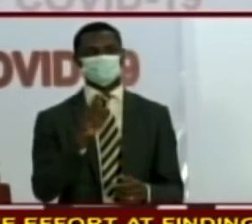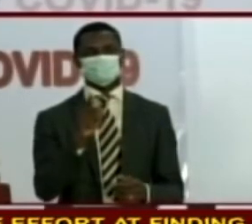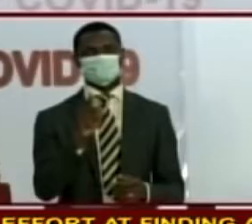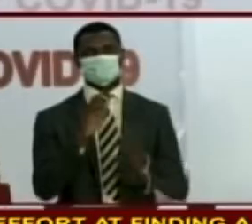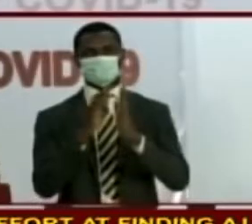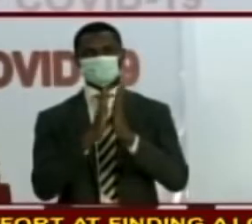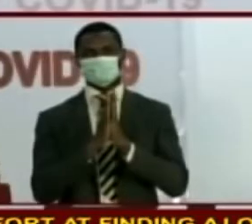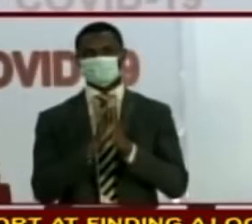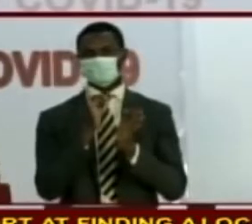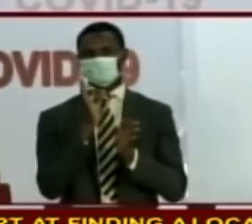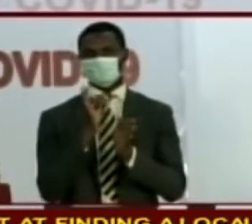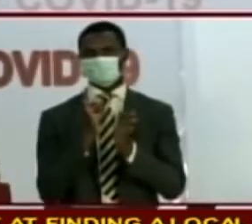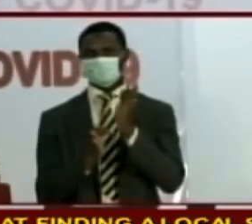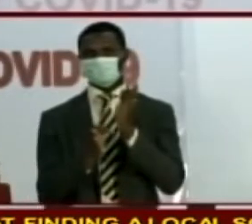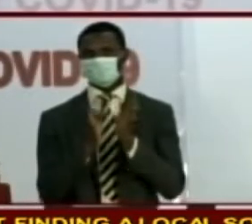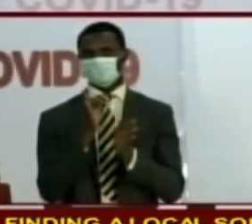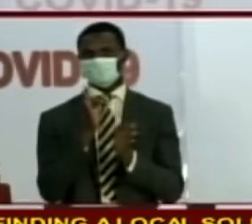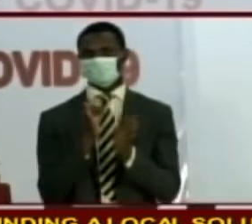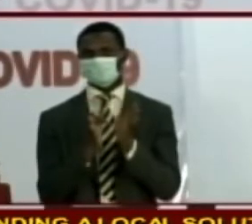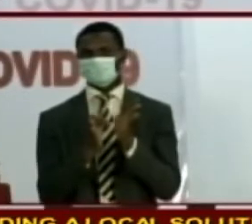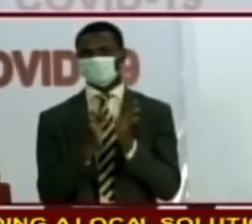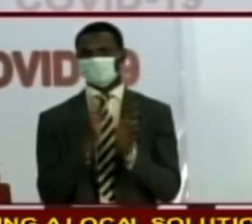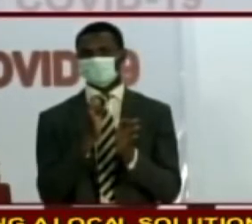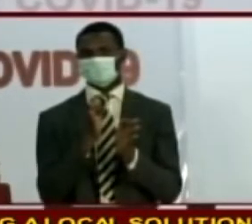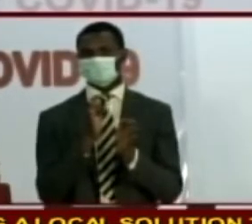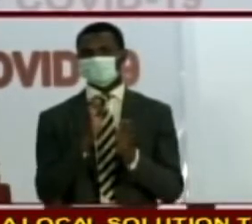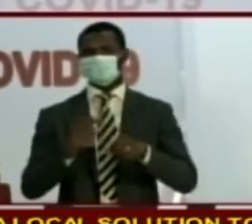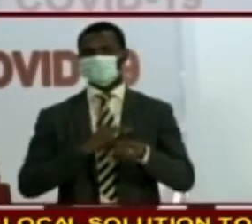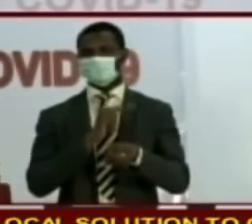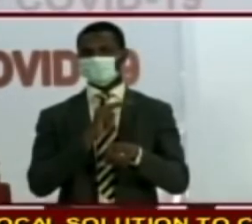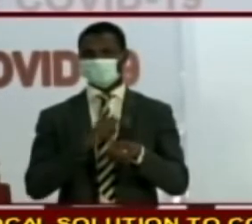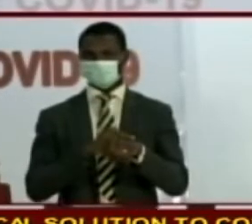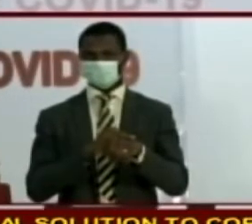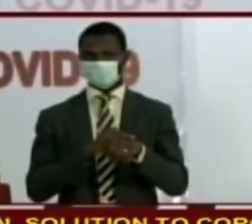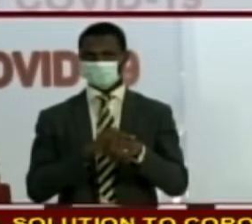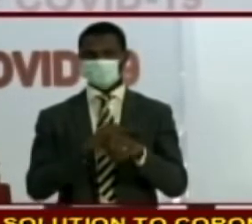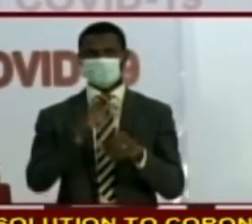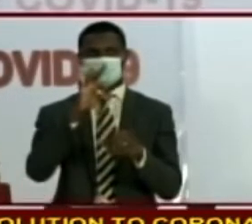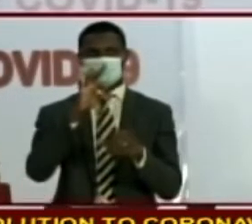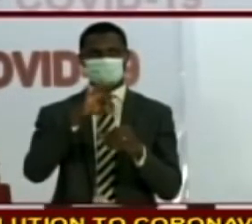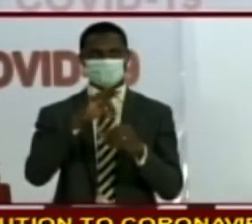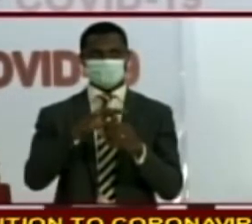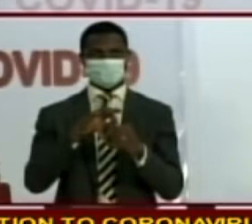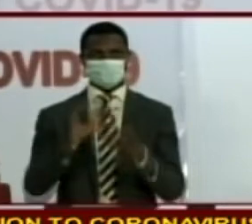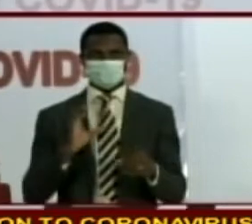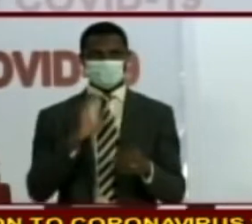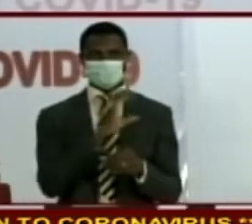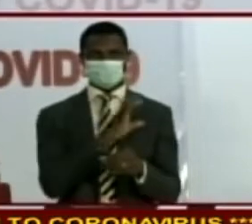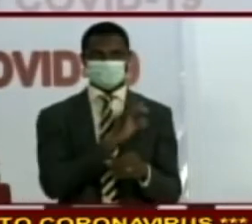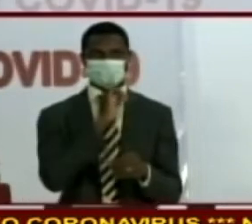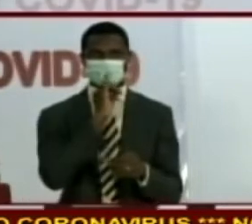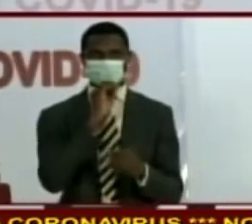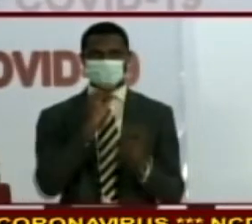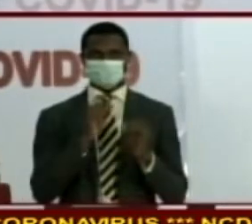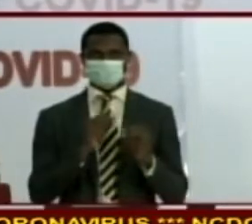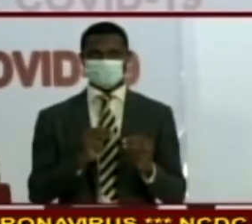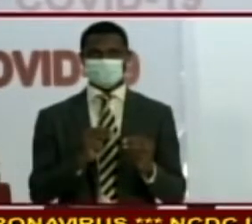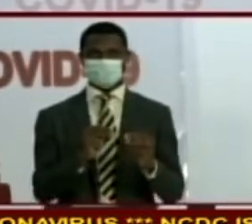whether the National Electoral Commission is moving